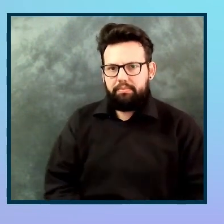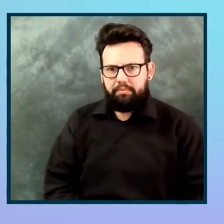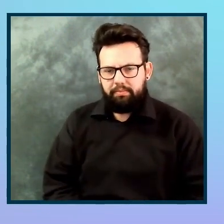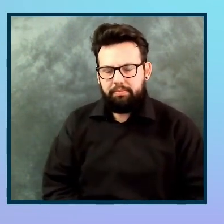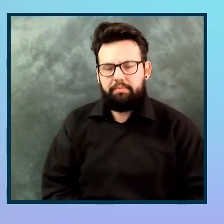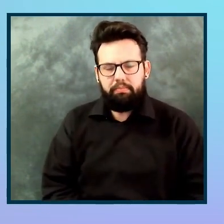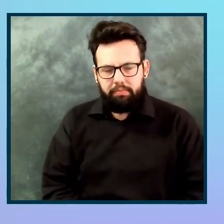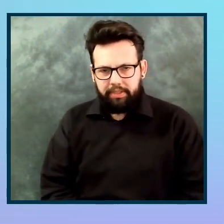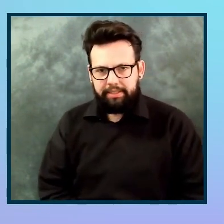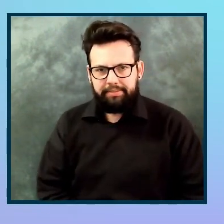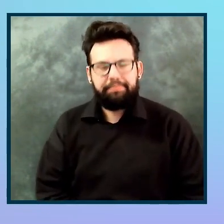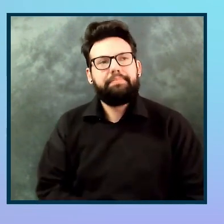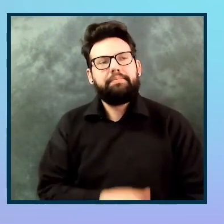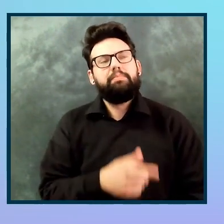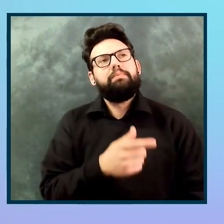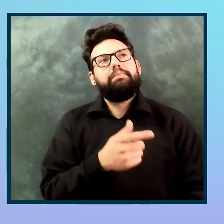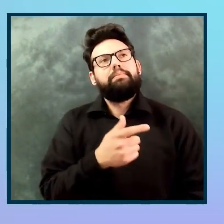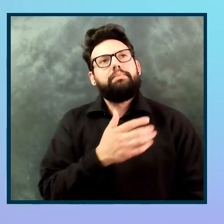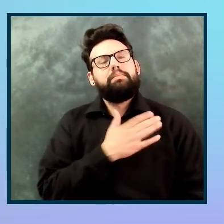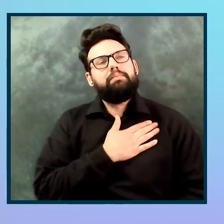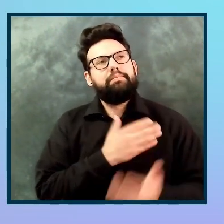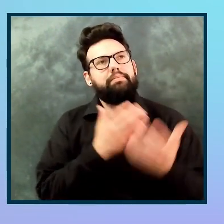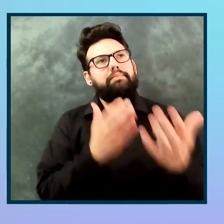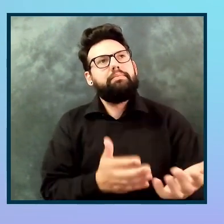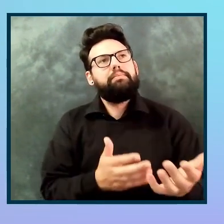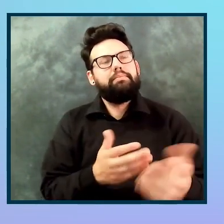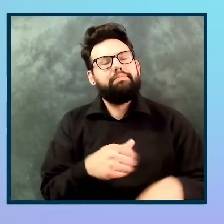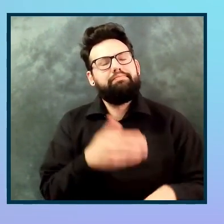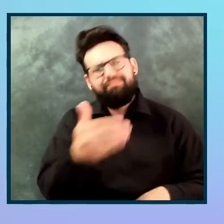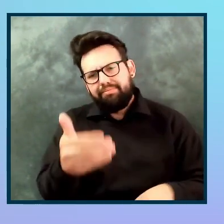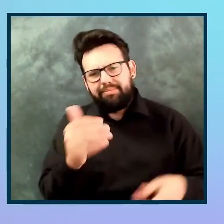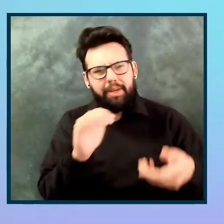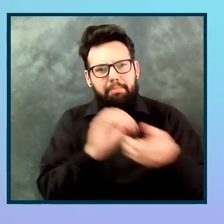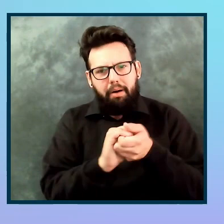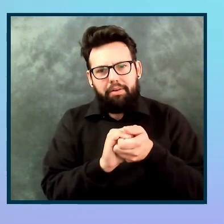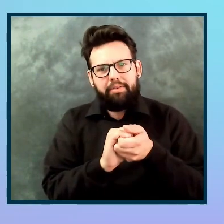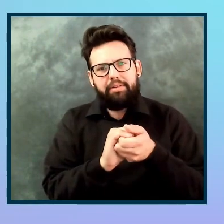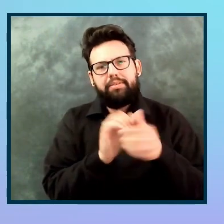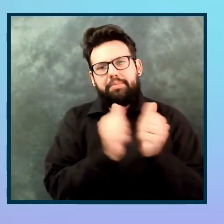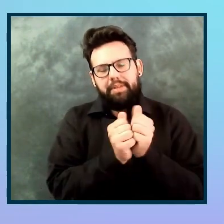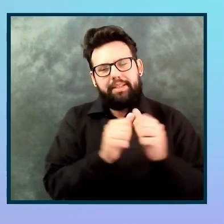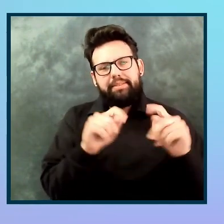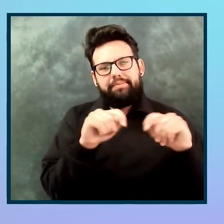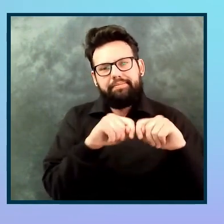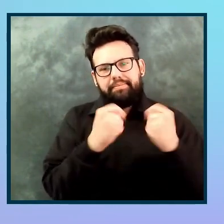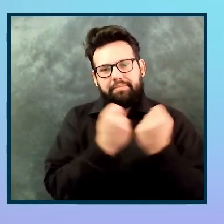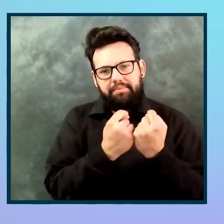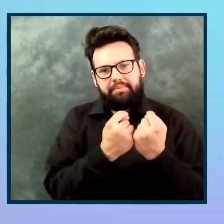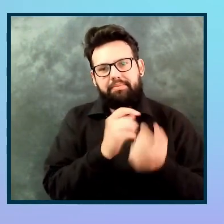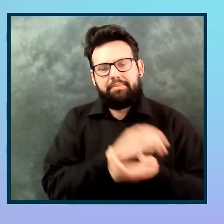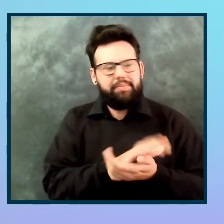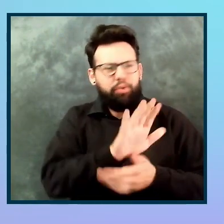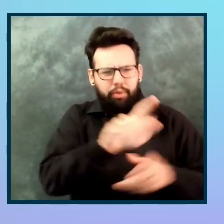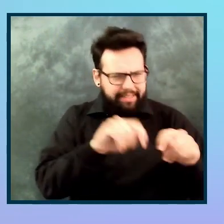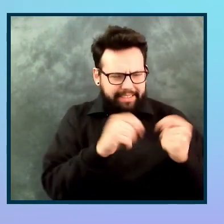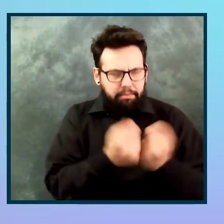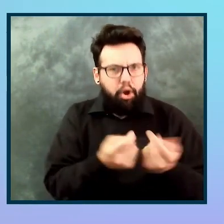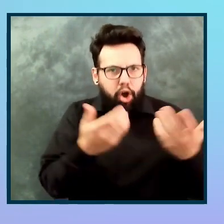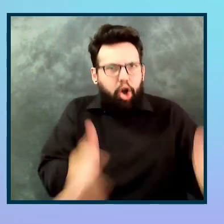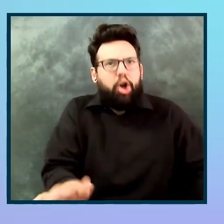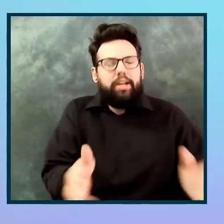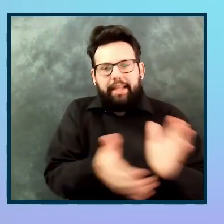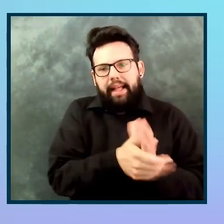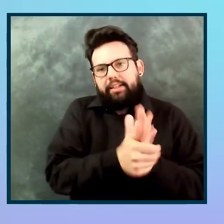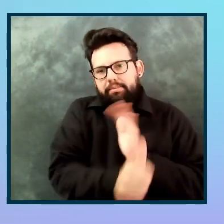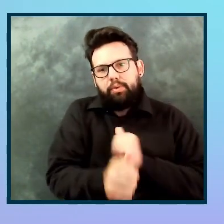say really partner with those teams. Your functional team is already an expert at what they do. Your design team knows